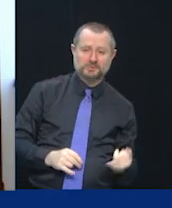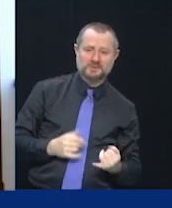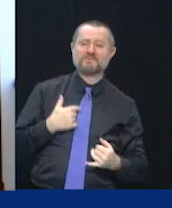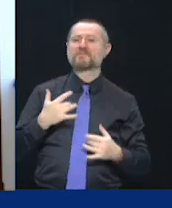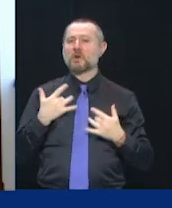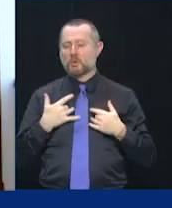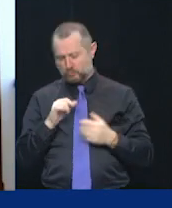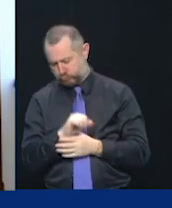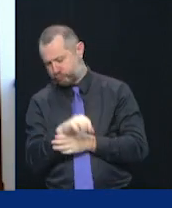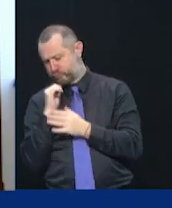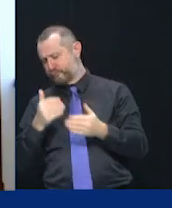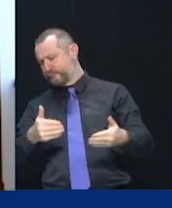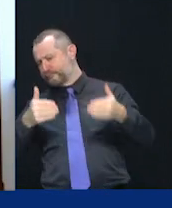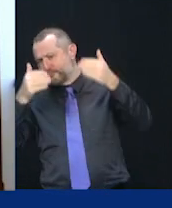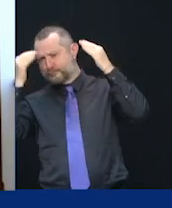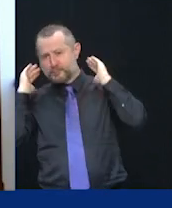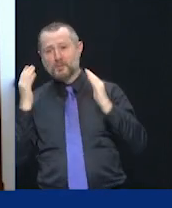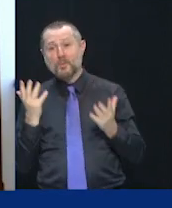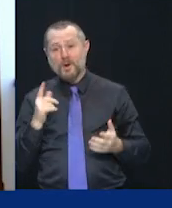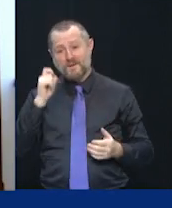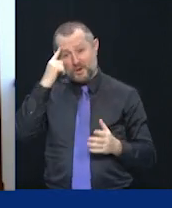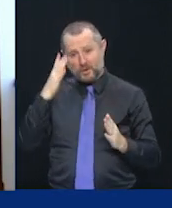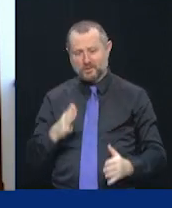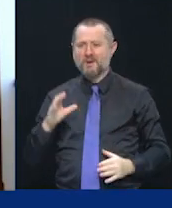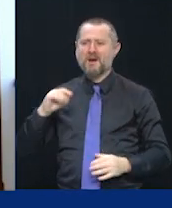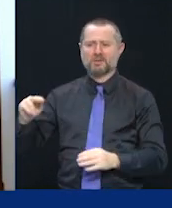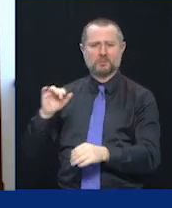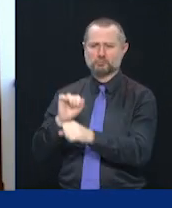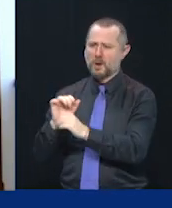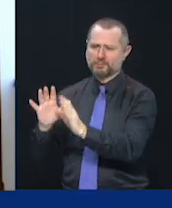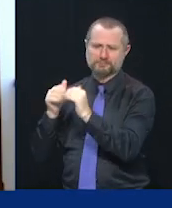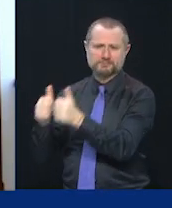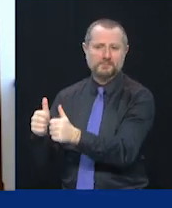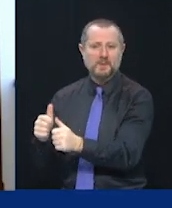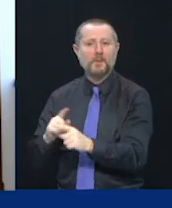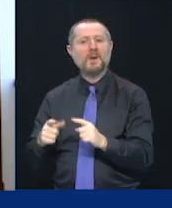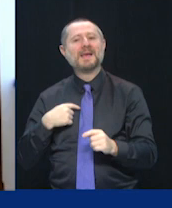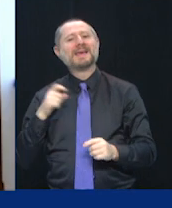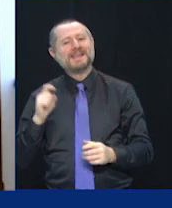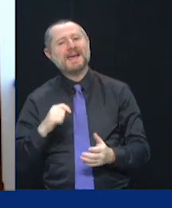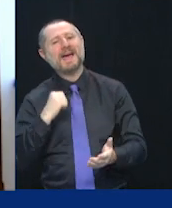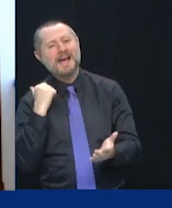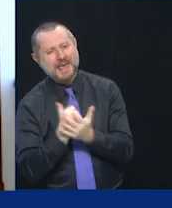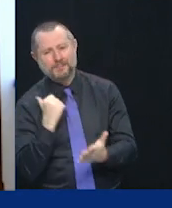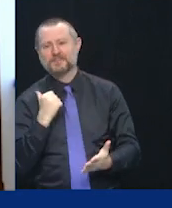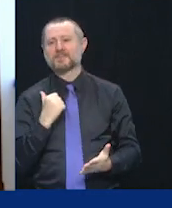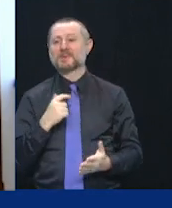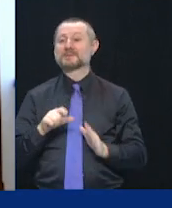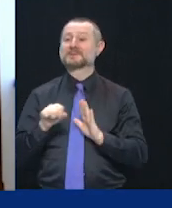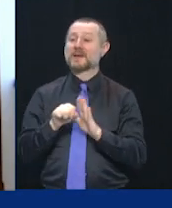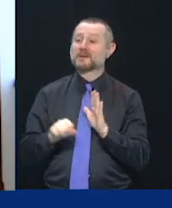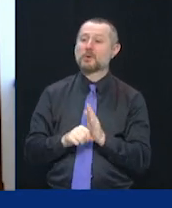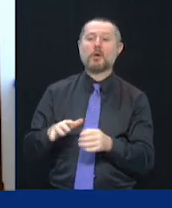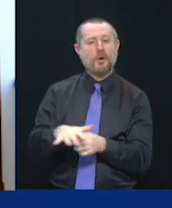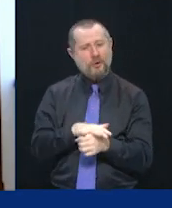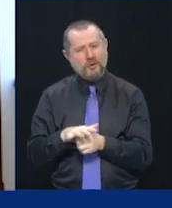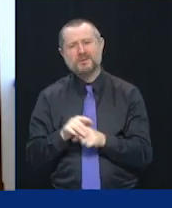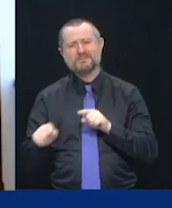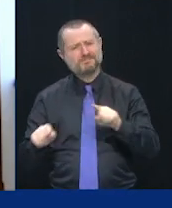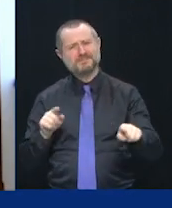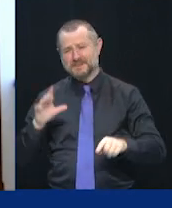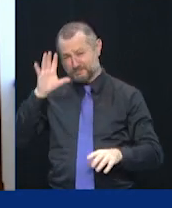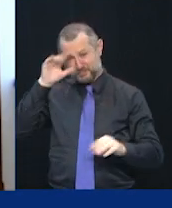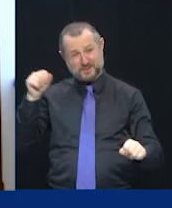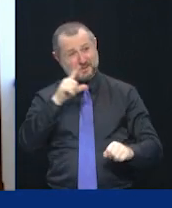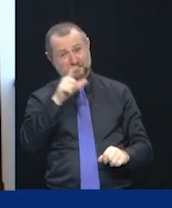region, and that must be taken into account. Not only getting the state and local over the goal line, which I know President Biden is committed to.